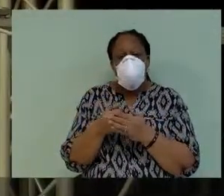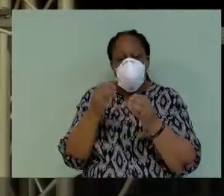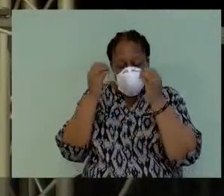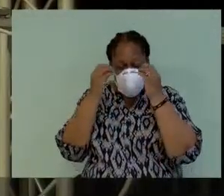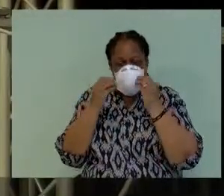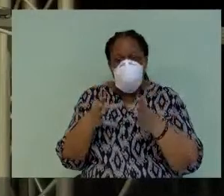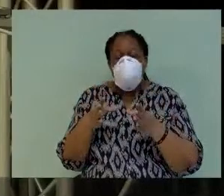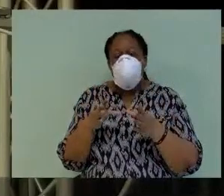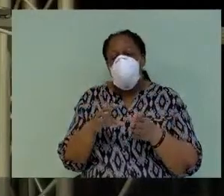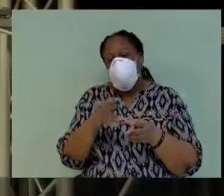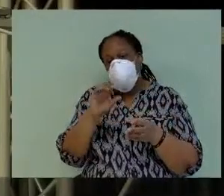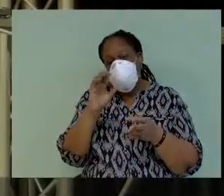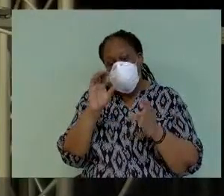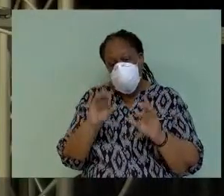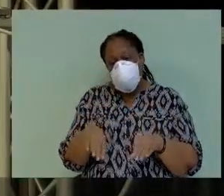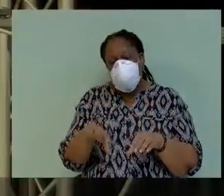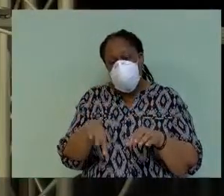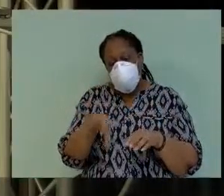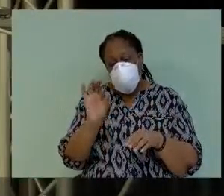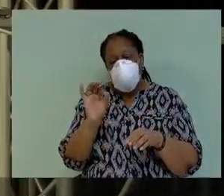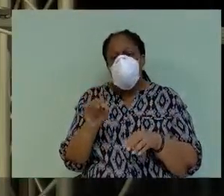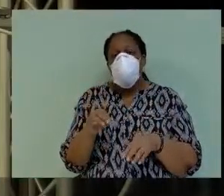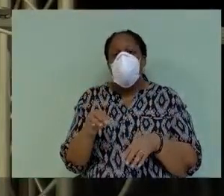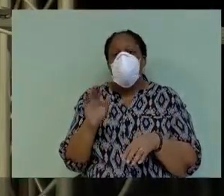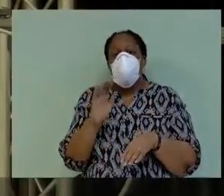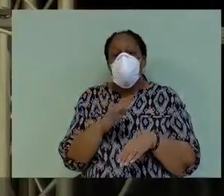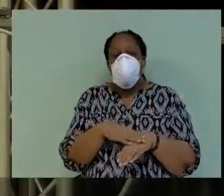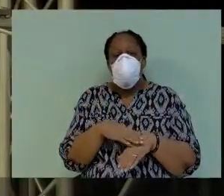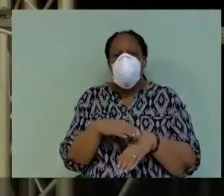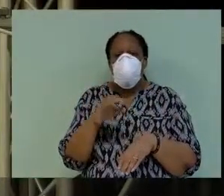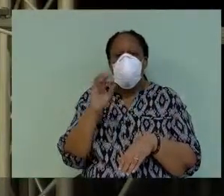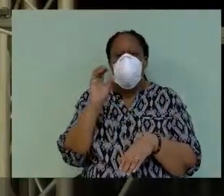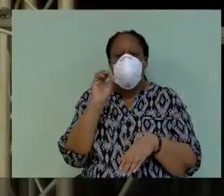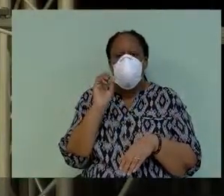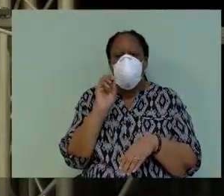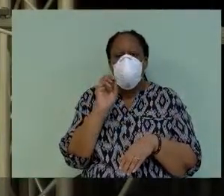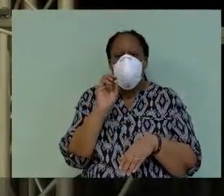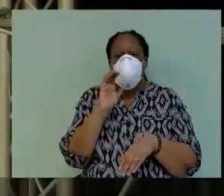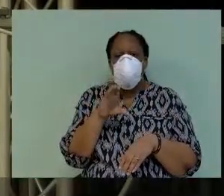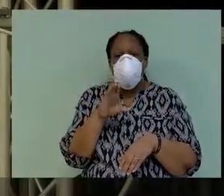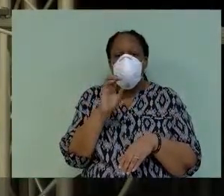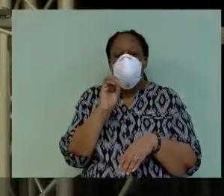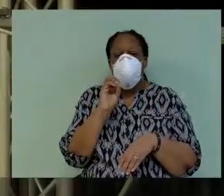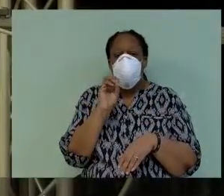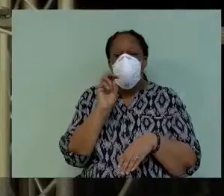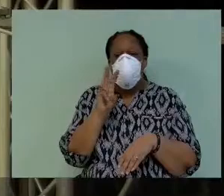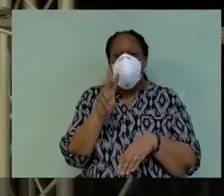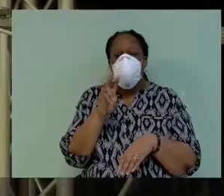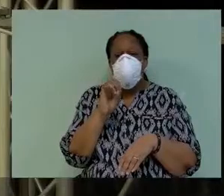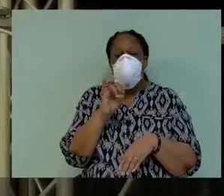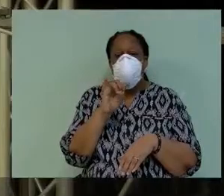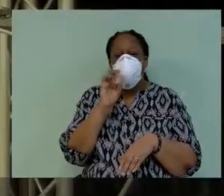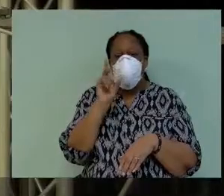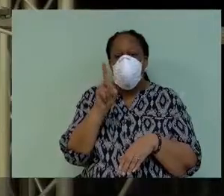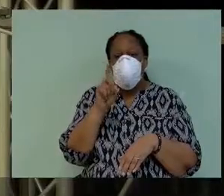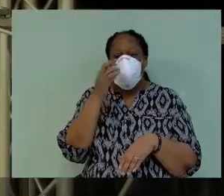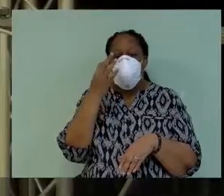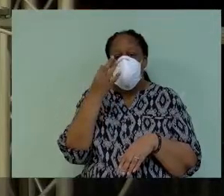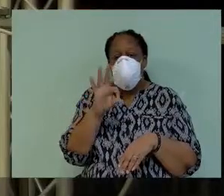as well as any other COVID-related information, can be found at our website,